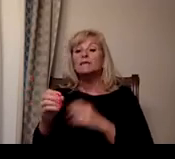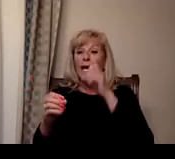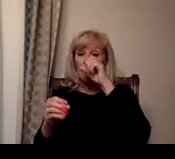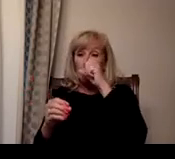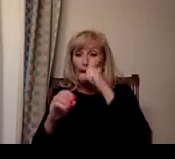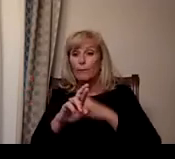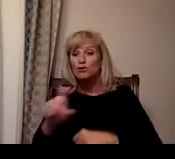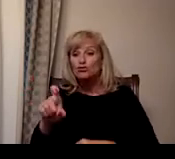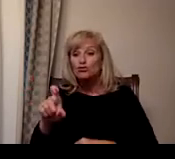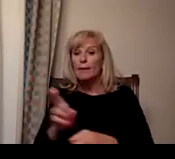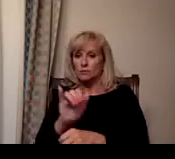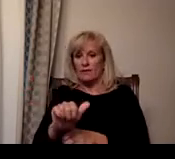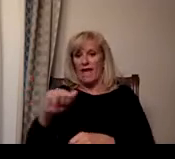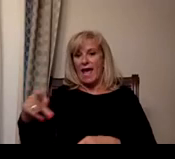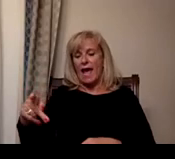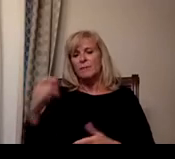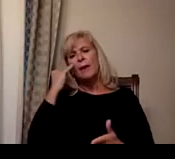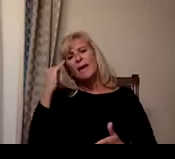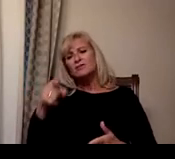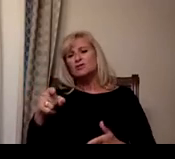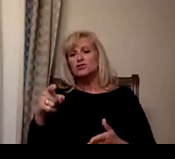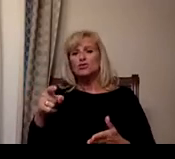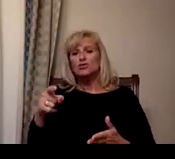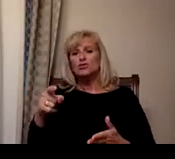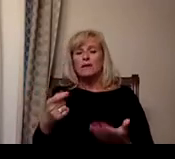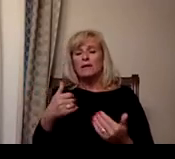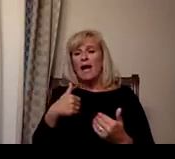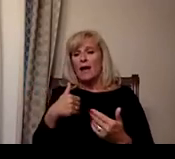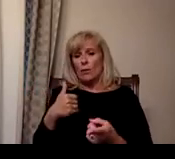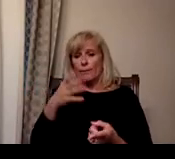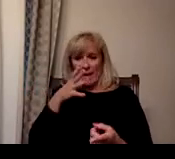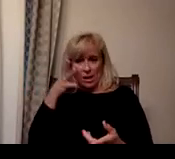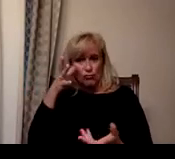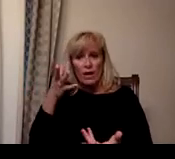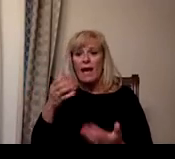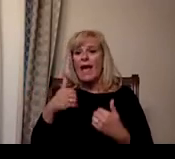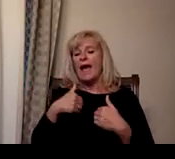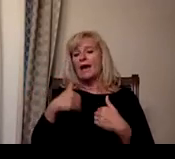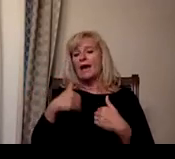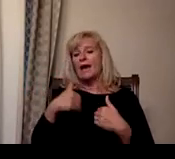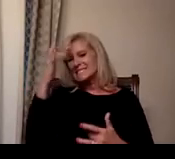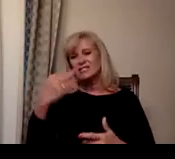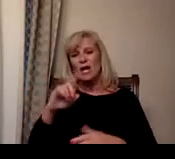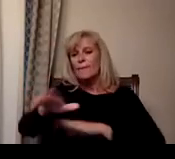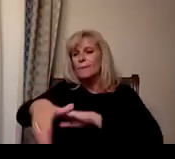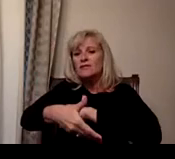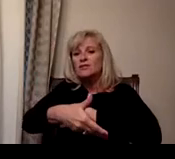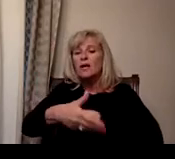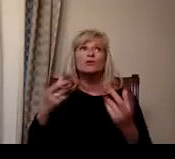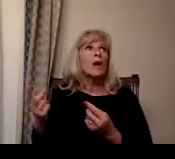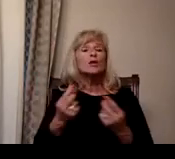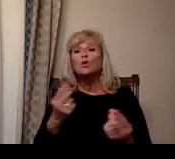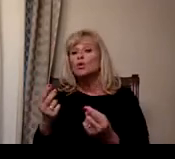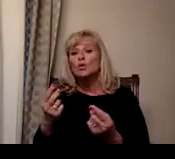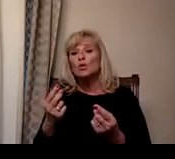So imagine being a parent with a sick child in the middle of the night, having no idea what to do, and not